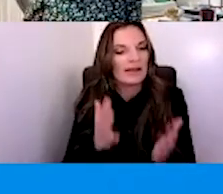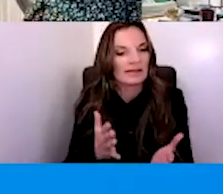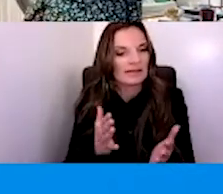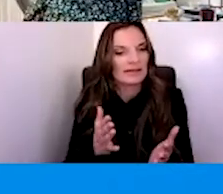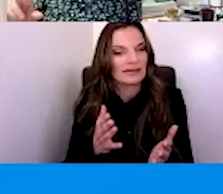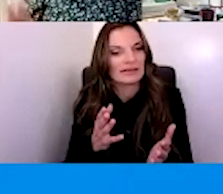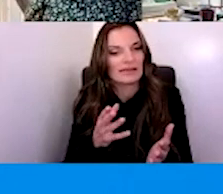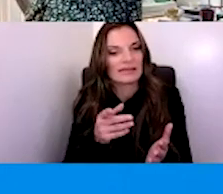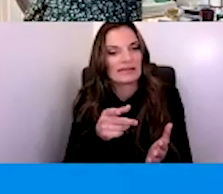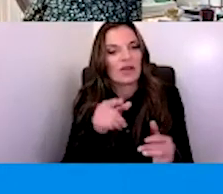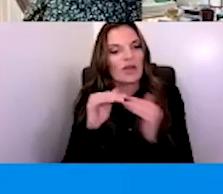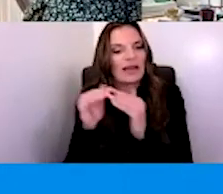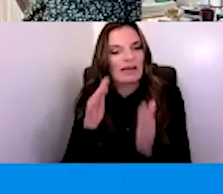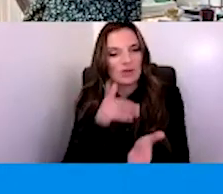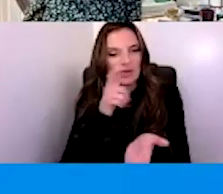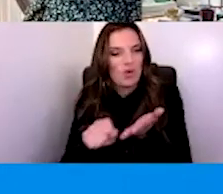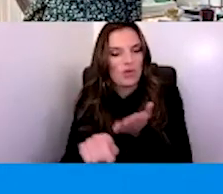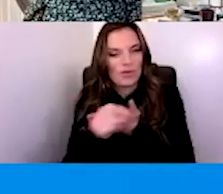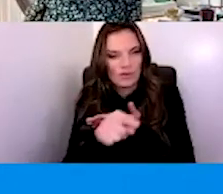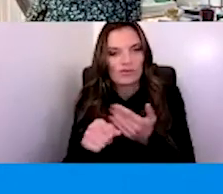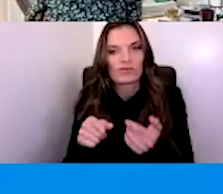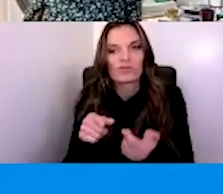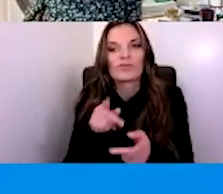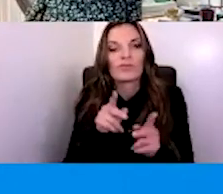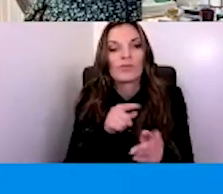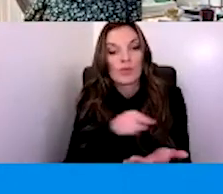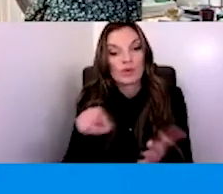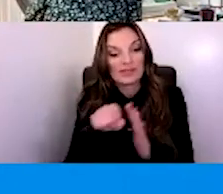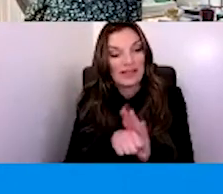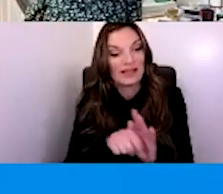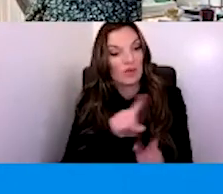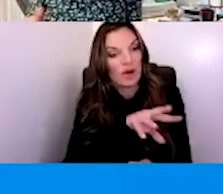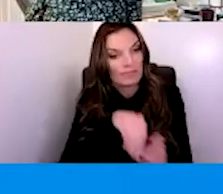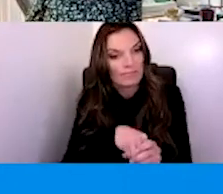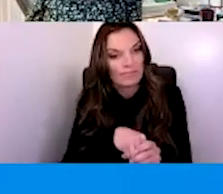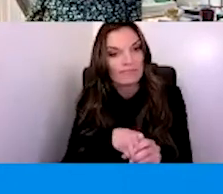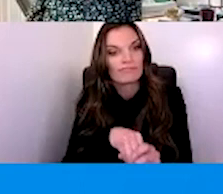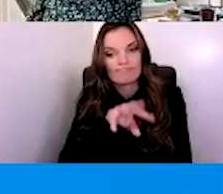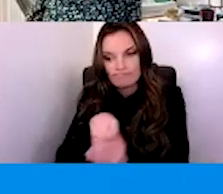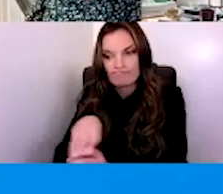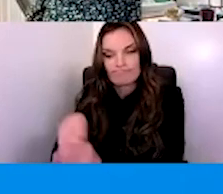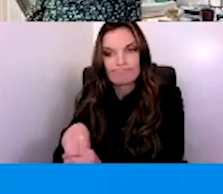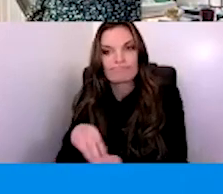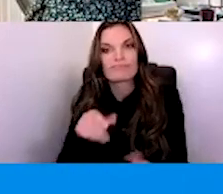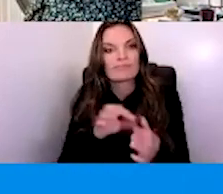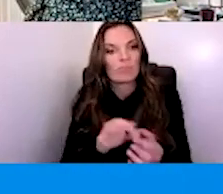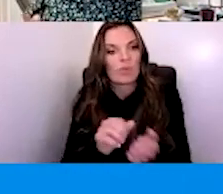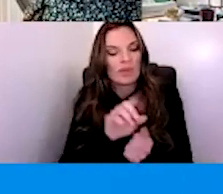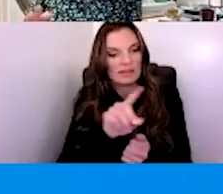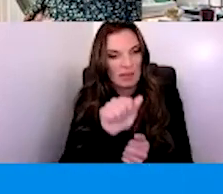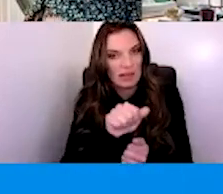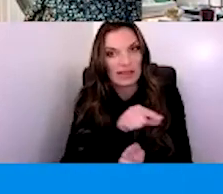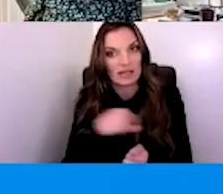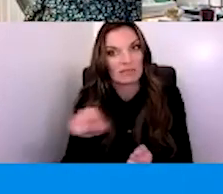the states who included people with disabilities in their boards and committees that came up with their crisis care standards, they